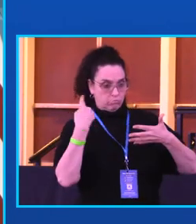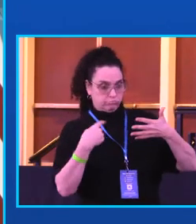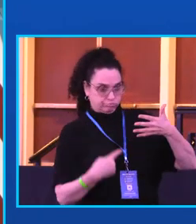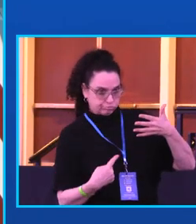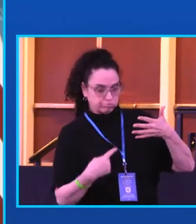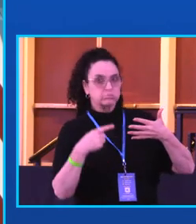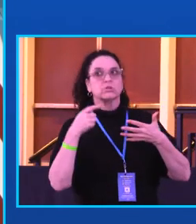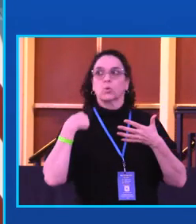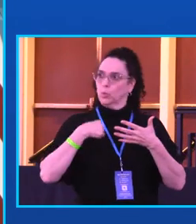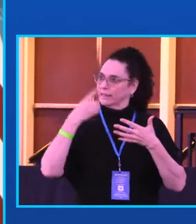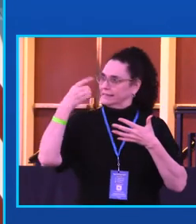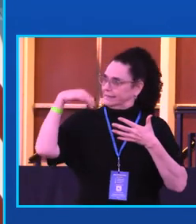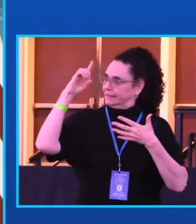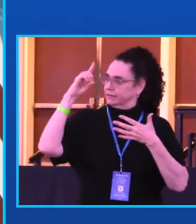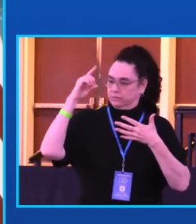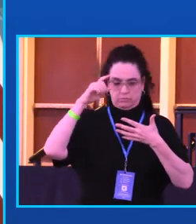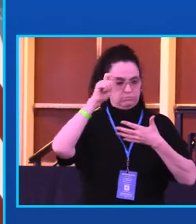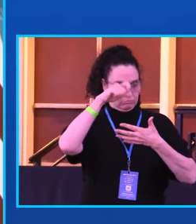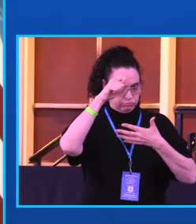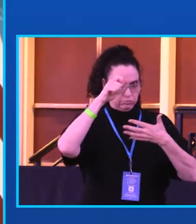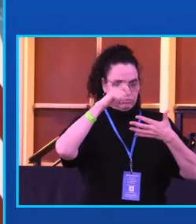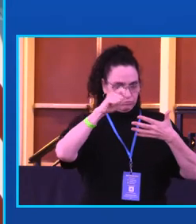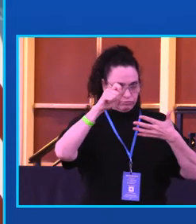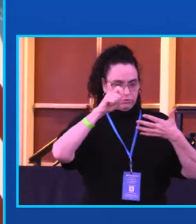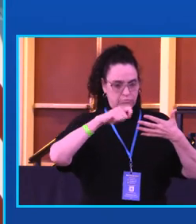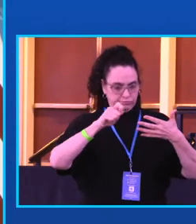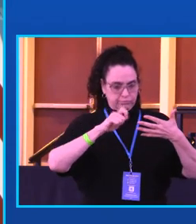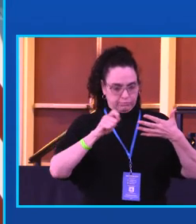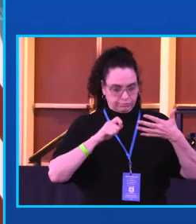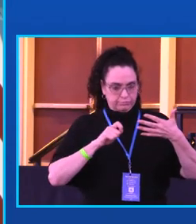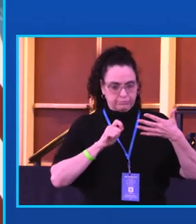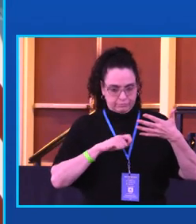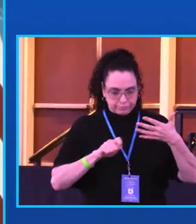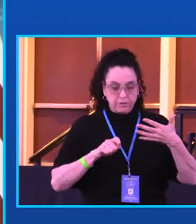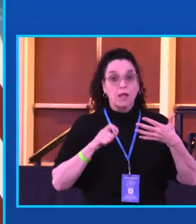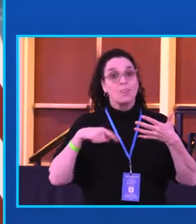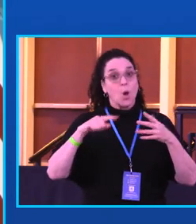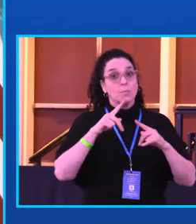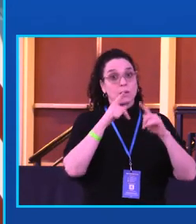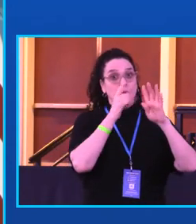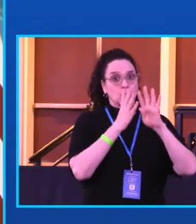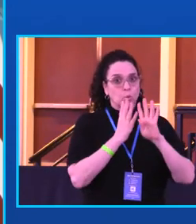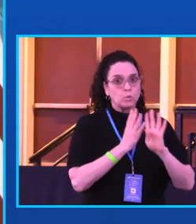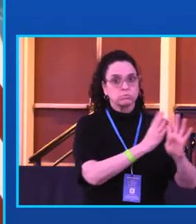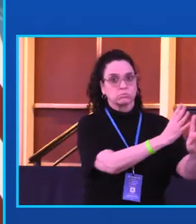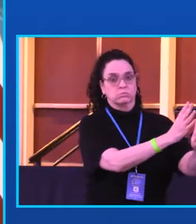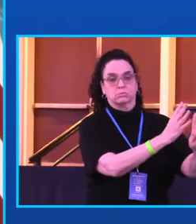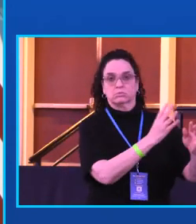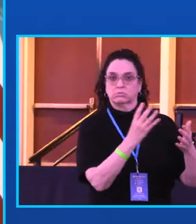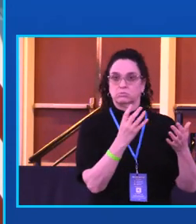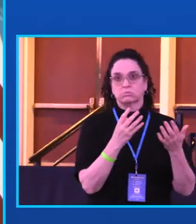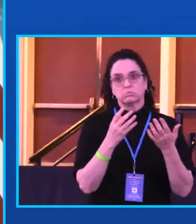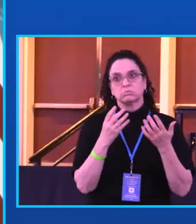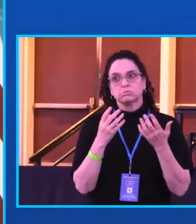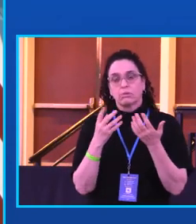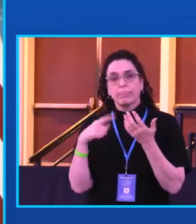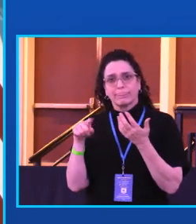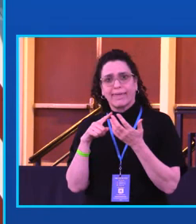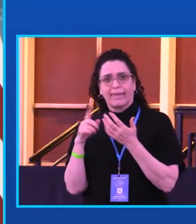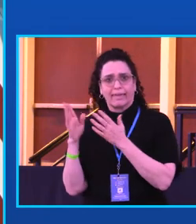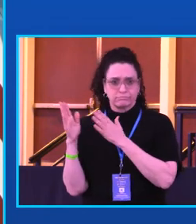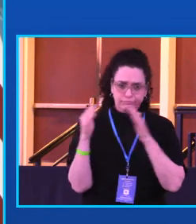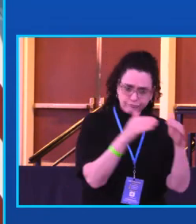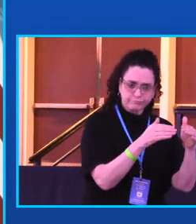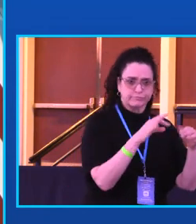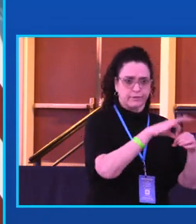They stood in line. They took time from work. It was difficult. And a lot of what they demanded,